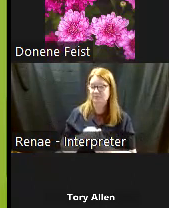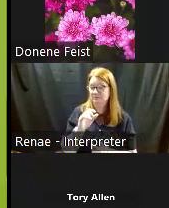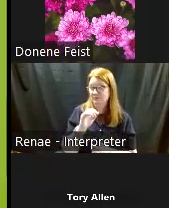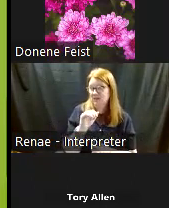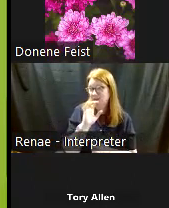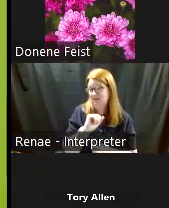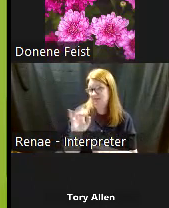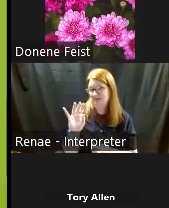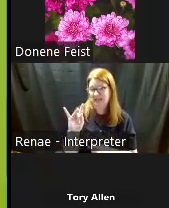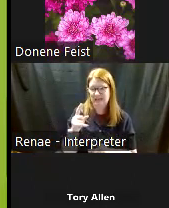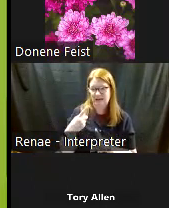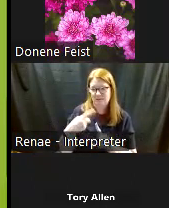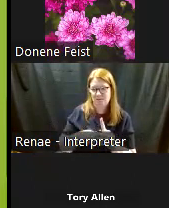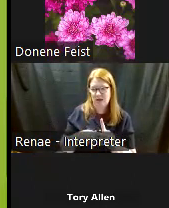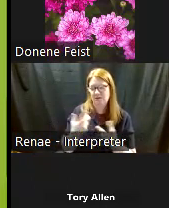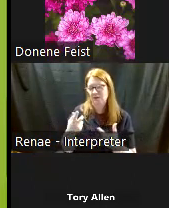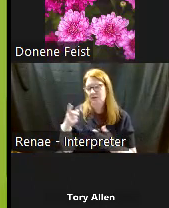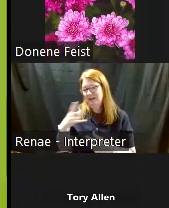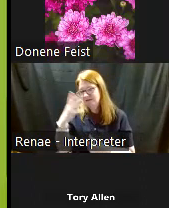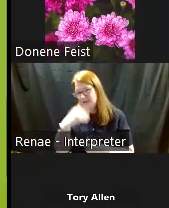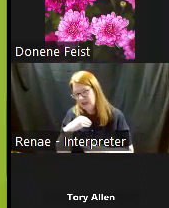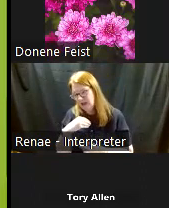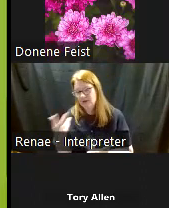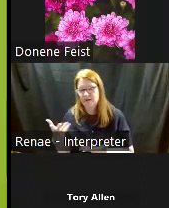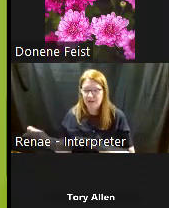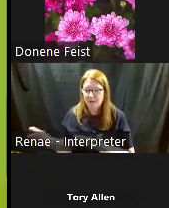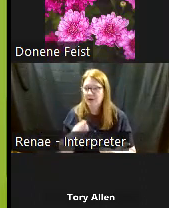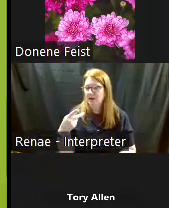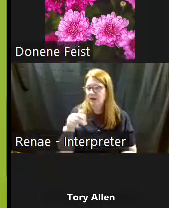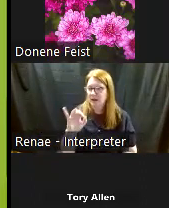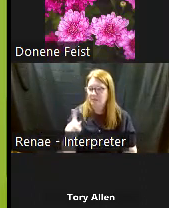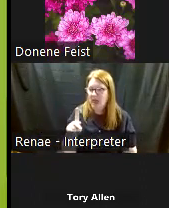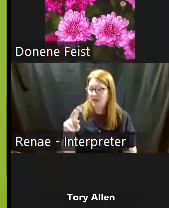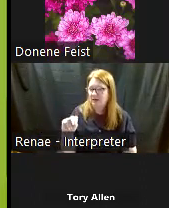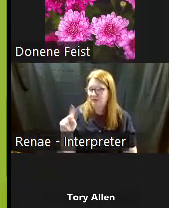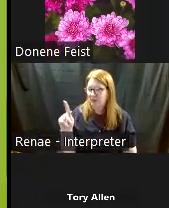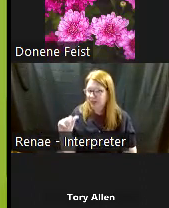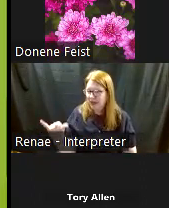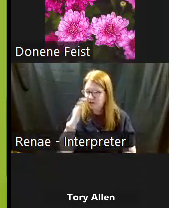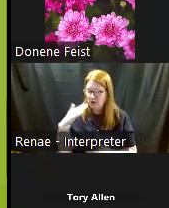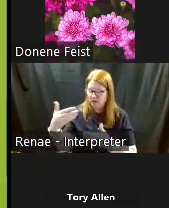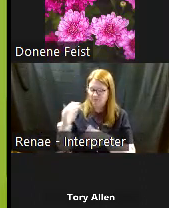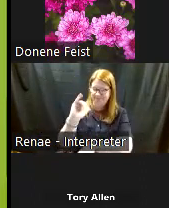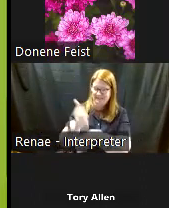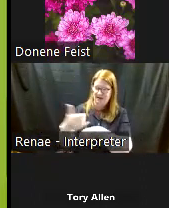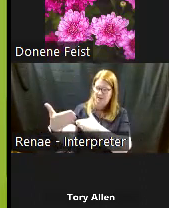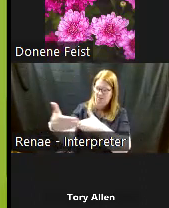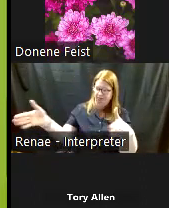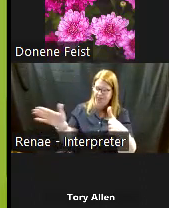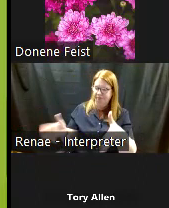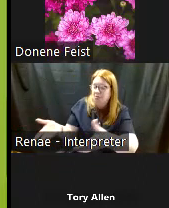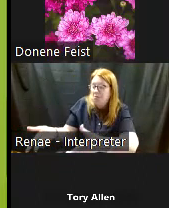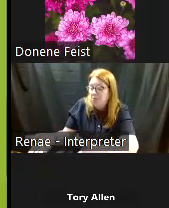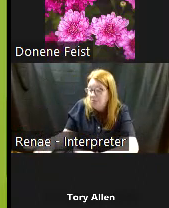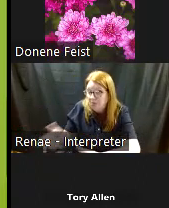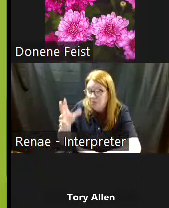18-month-olds while they slept in a pack and play. I've had parents bring in pack and plays or whatever they want to try. I'm willing to work with families